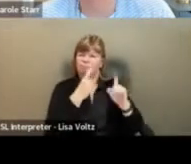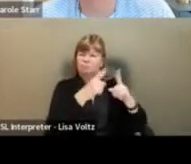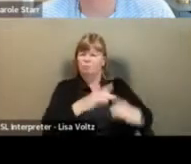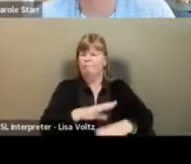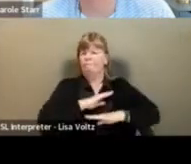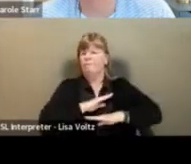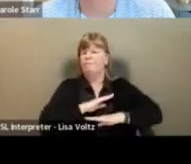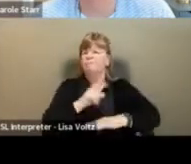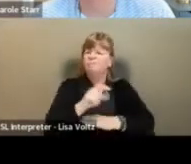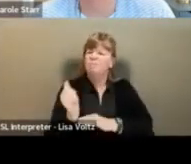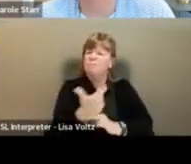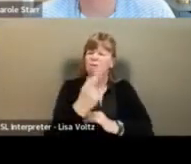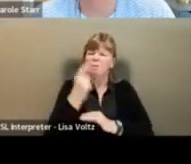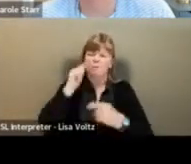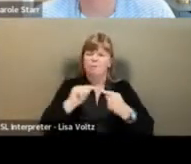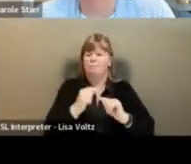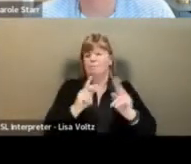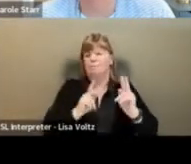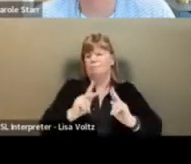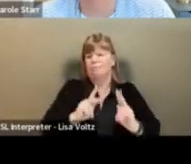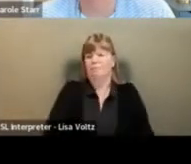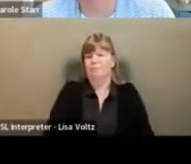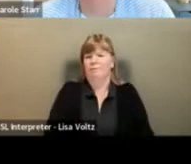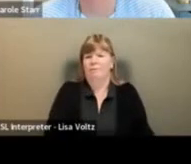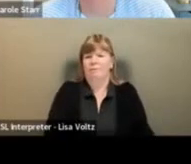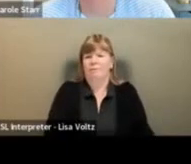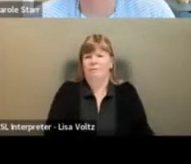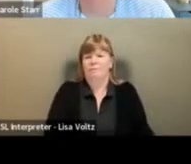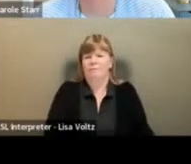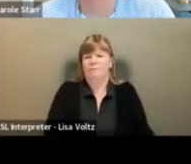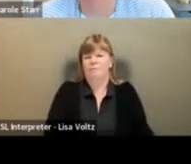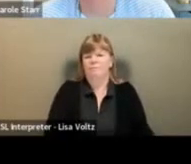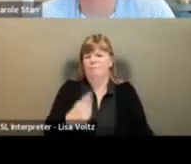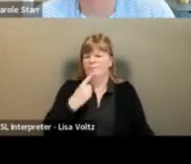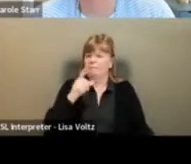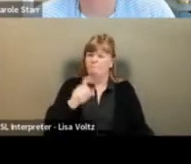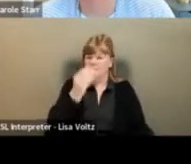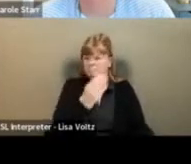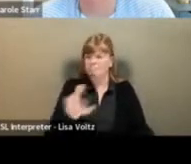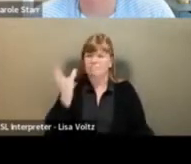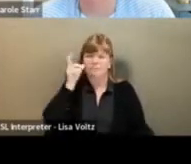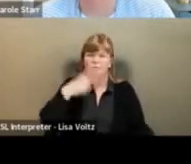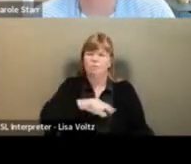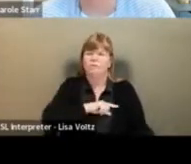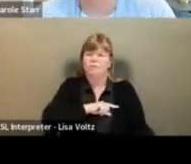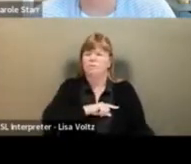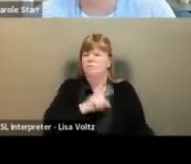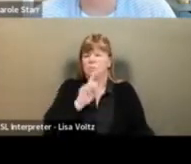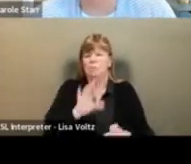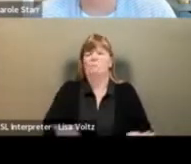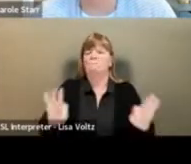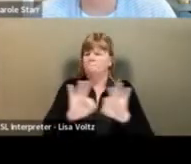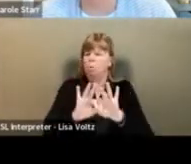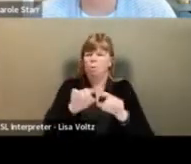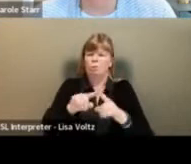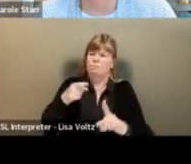injured people. I think we got to let our voices be heard. Our voices are so imperative to this